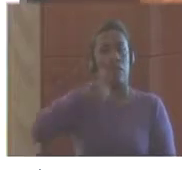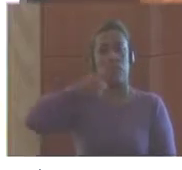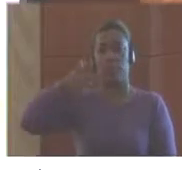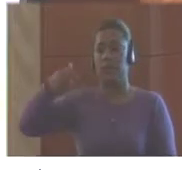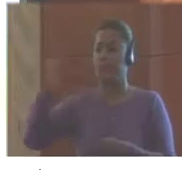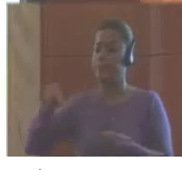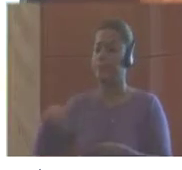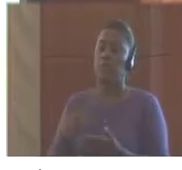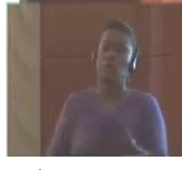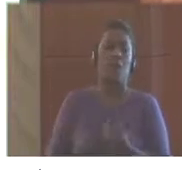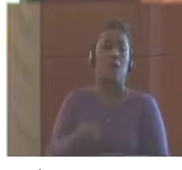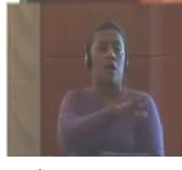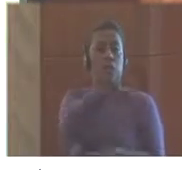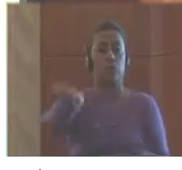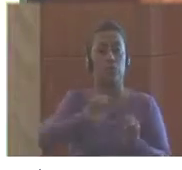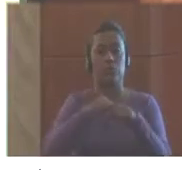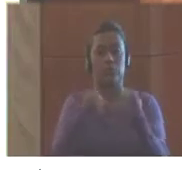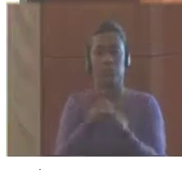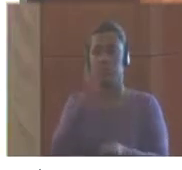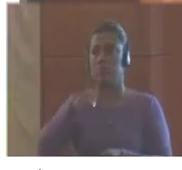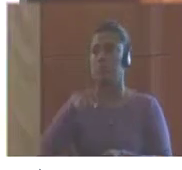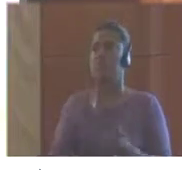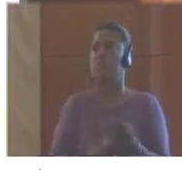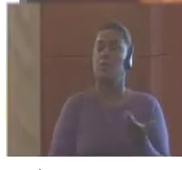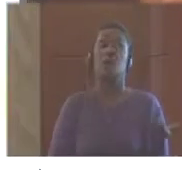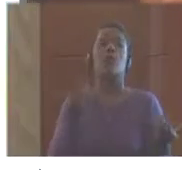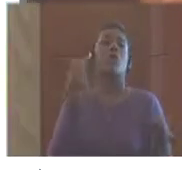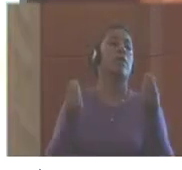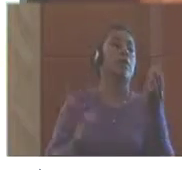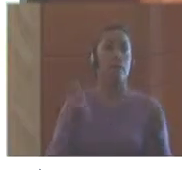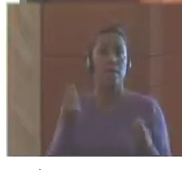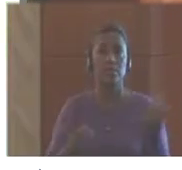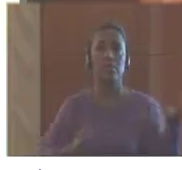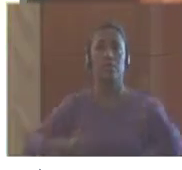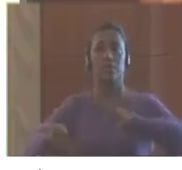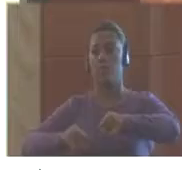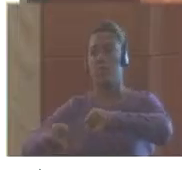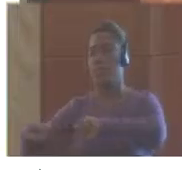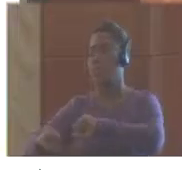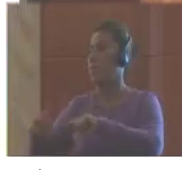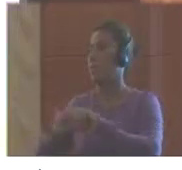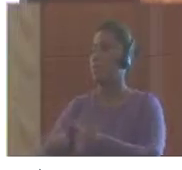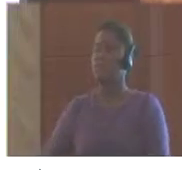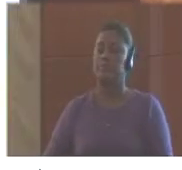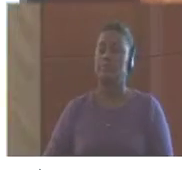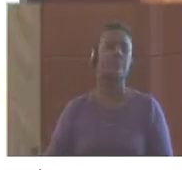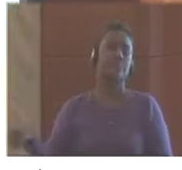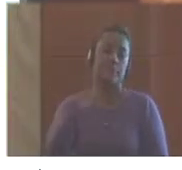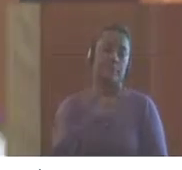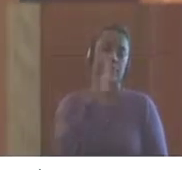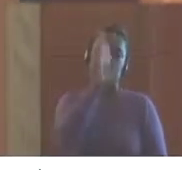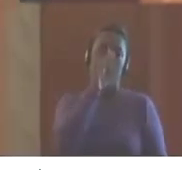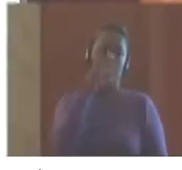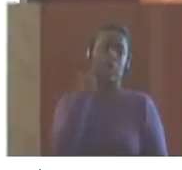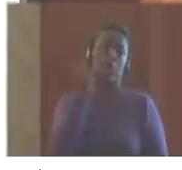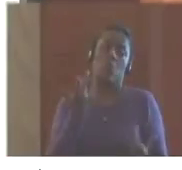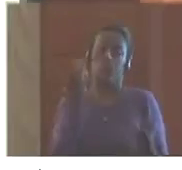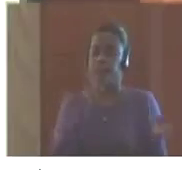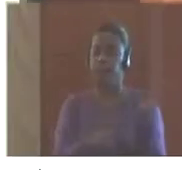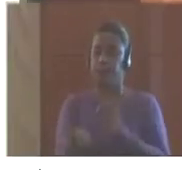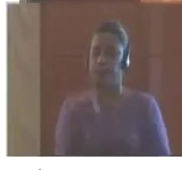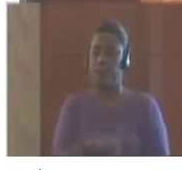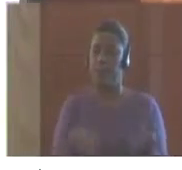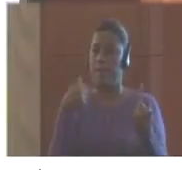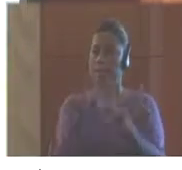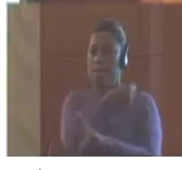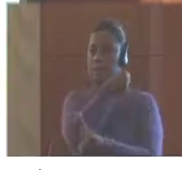vertical implementation, and it has to do with the management and the activities that are developed, and we always